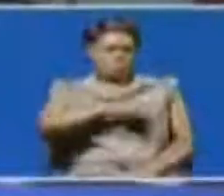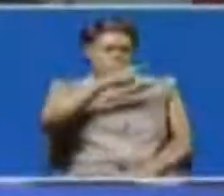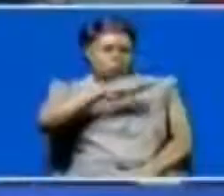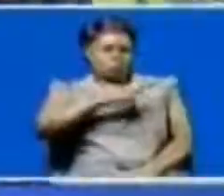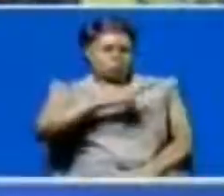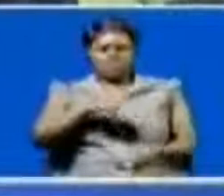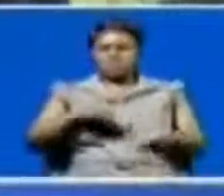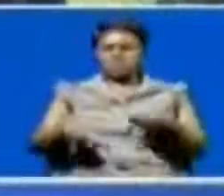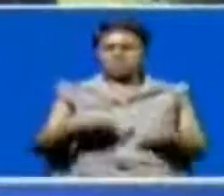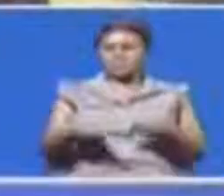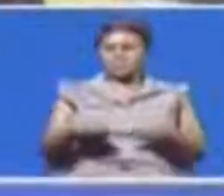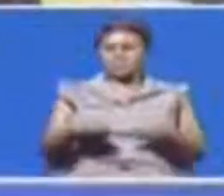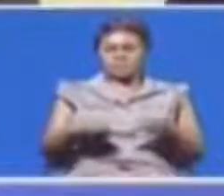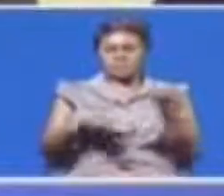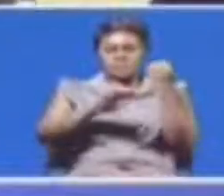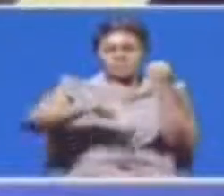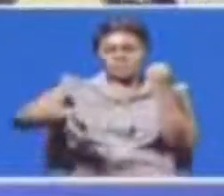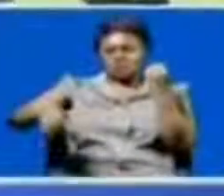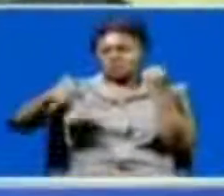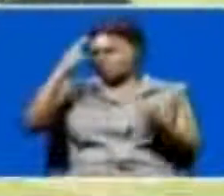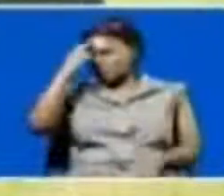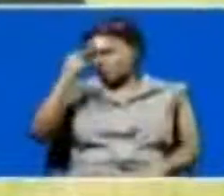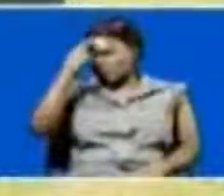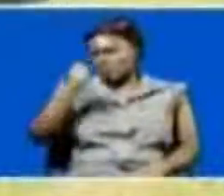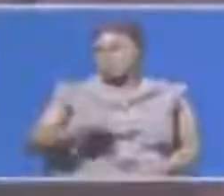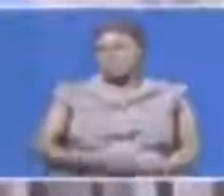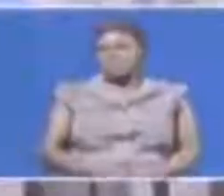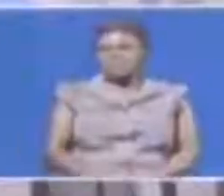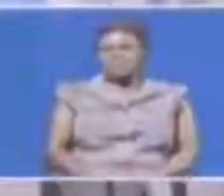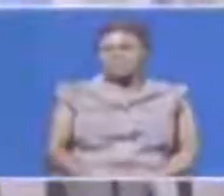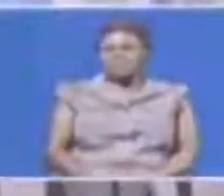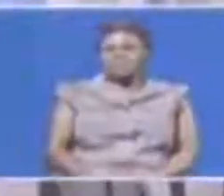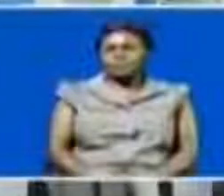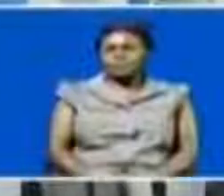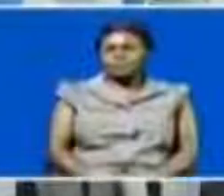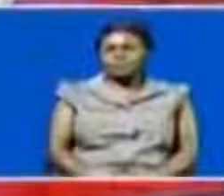disability in the county of Narok. Dr. Masi Korir, KTN News.